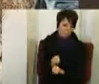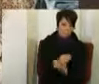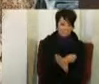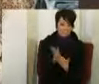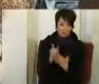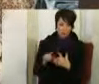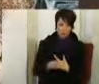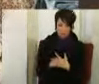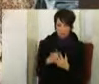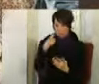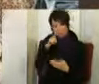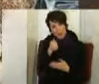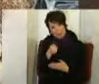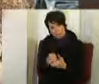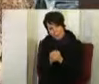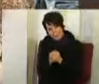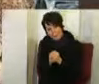pray with me?